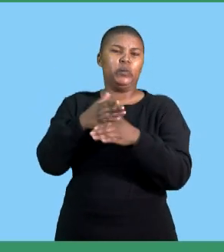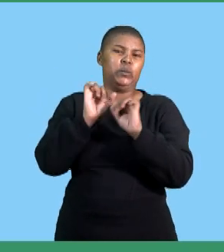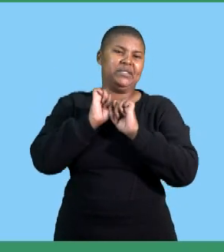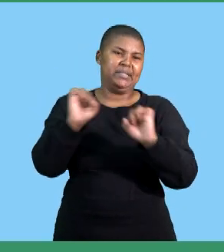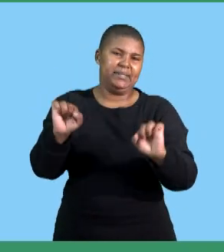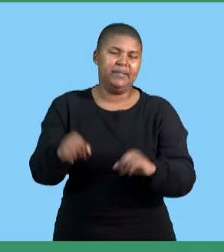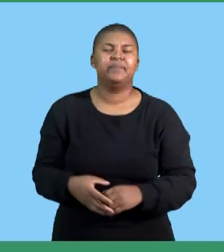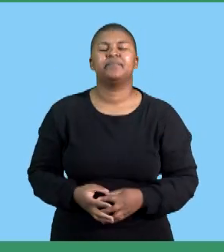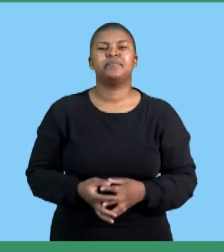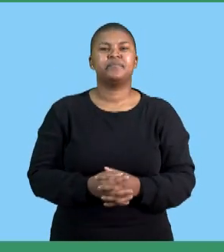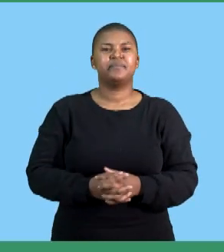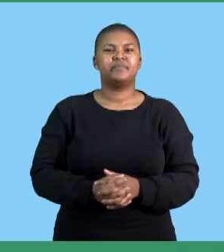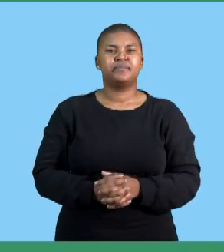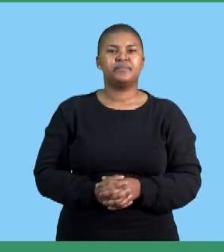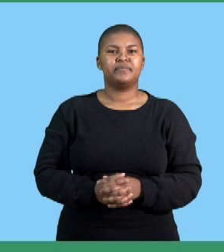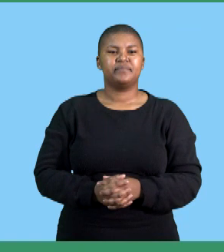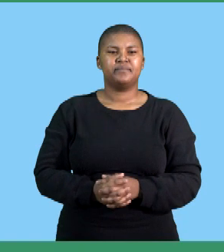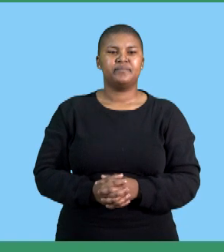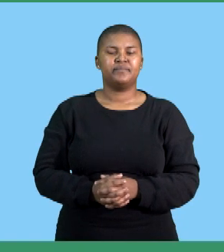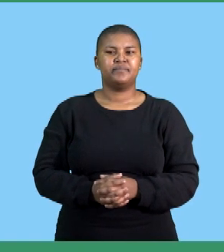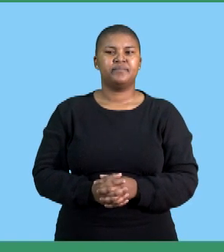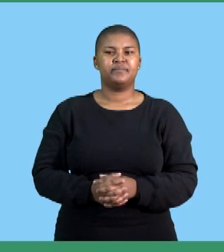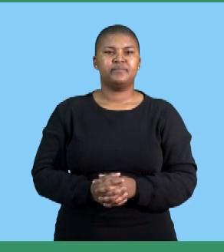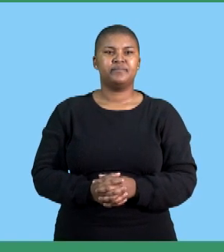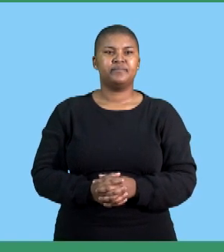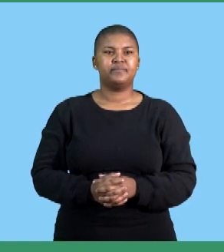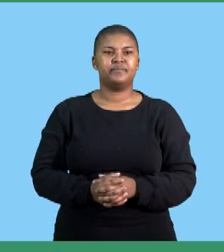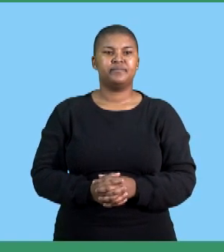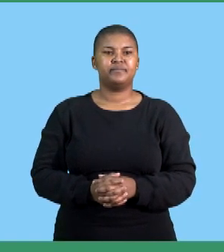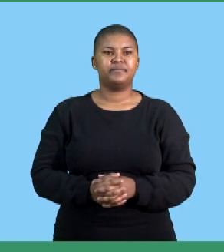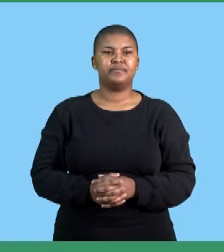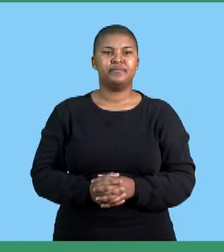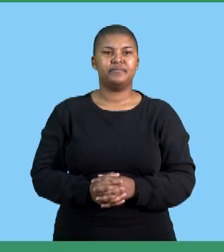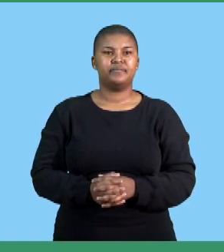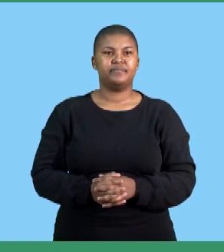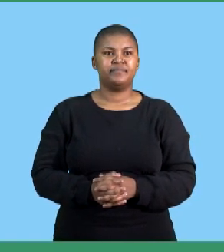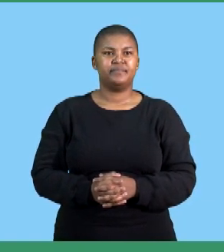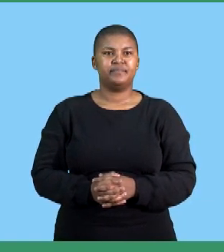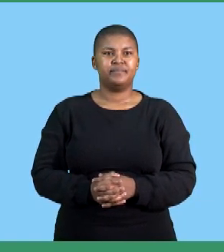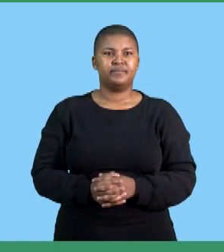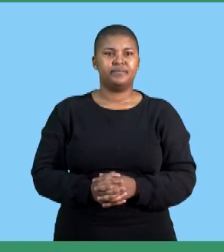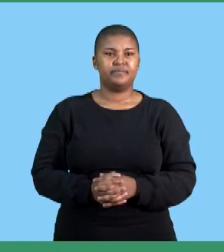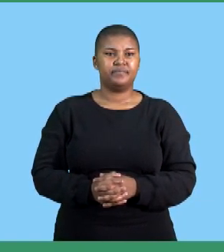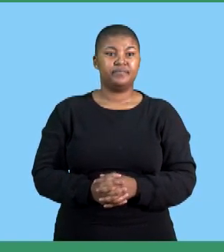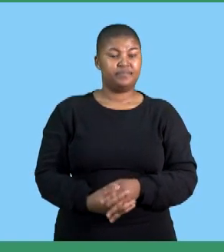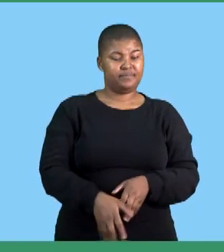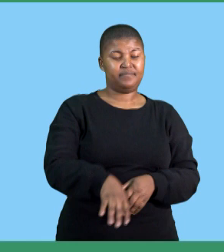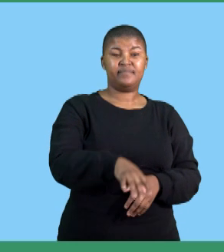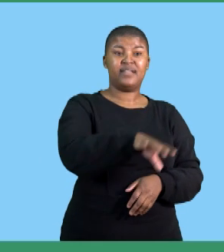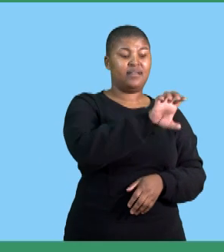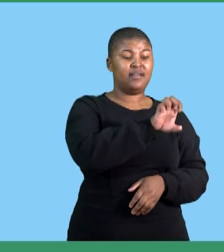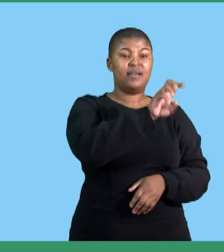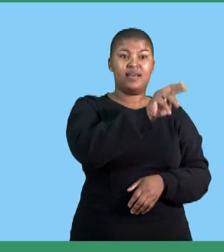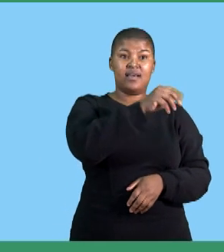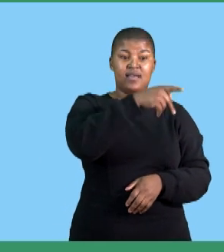skillful in a specific area. We have what we call an employee